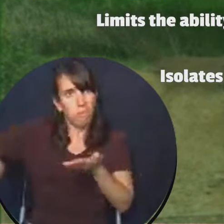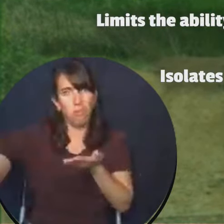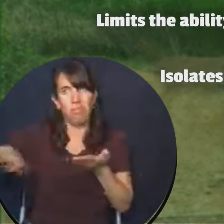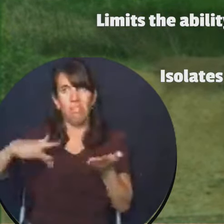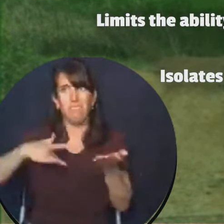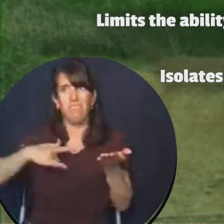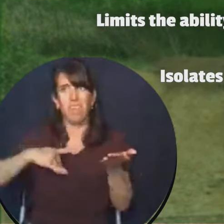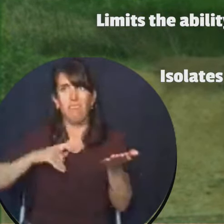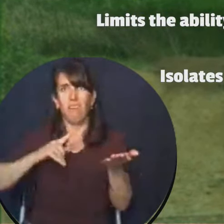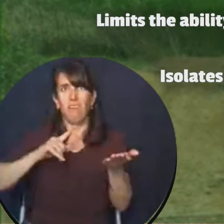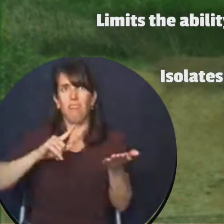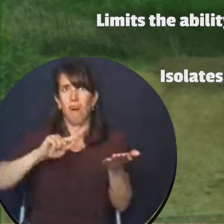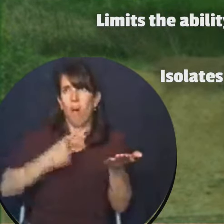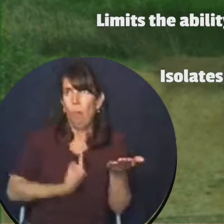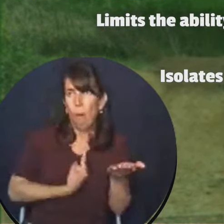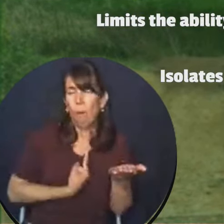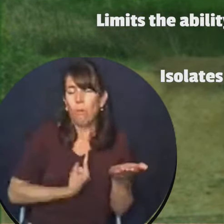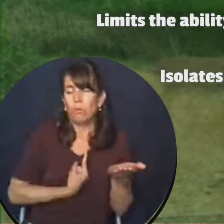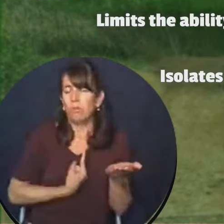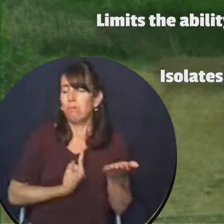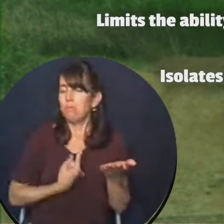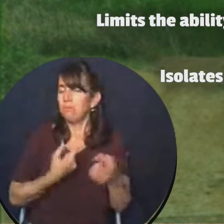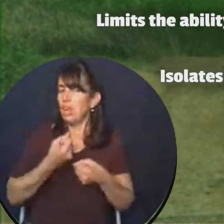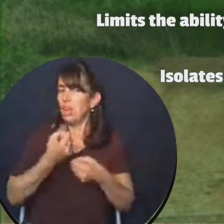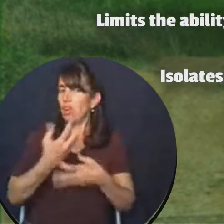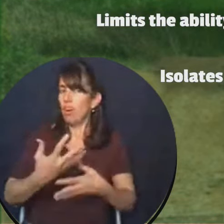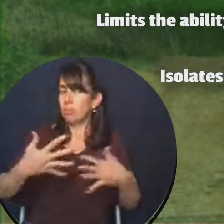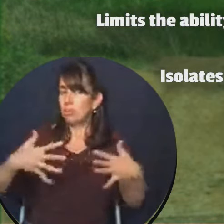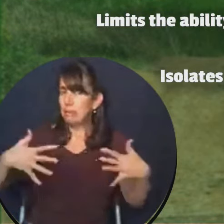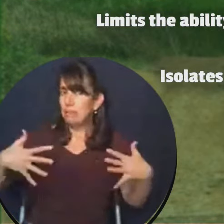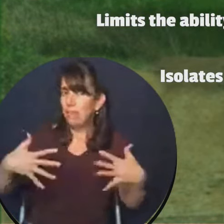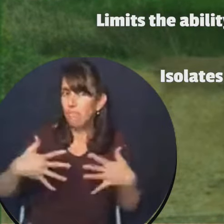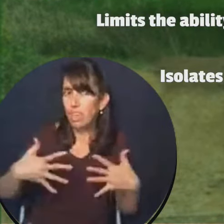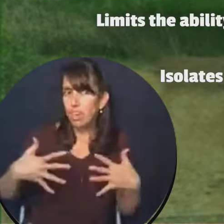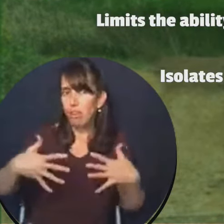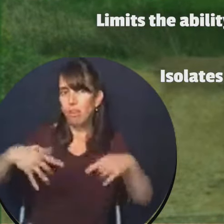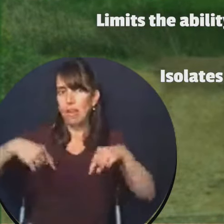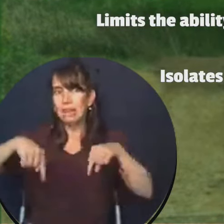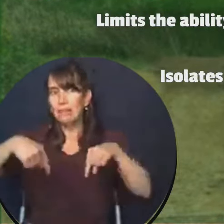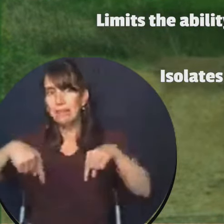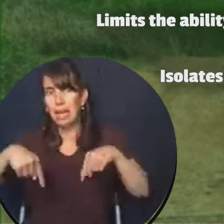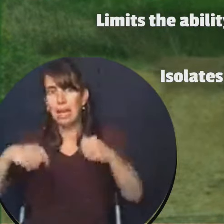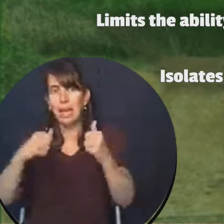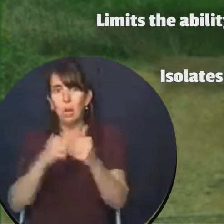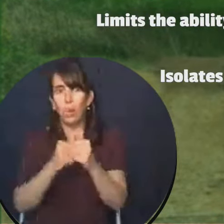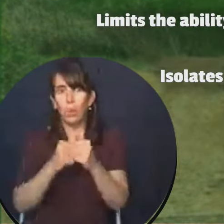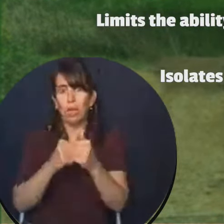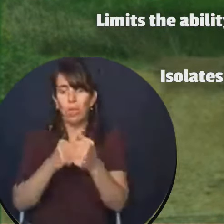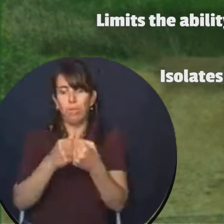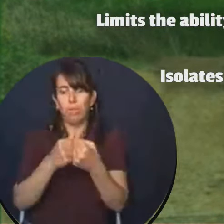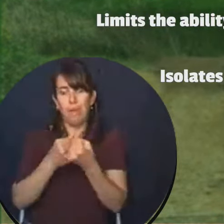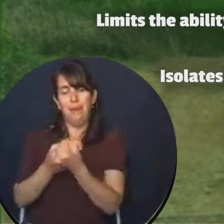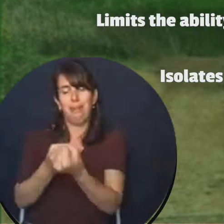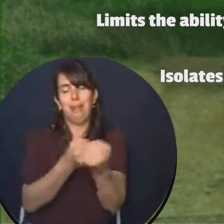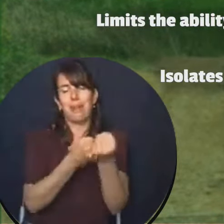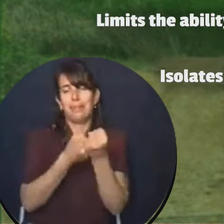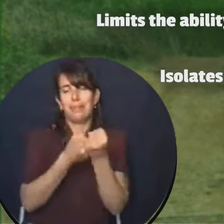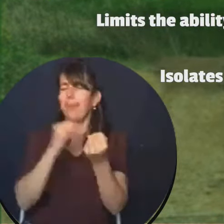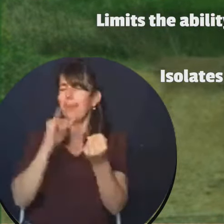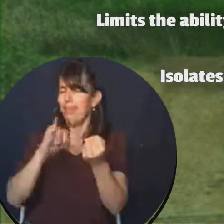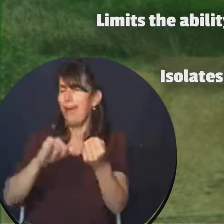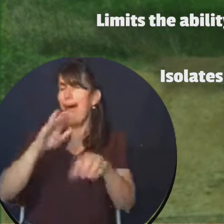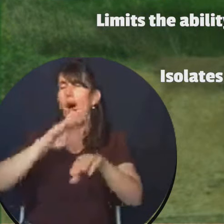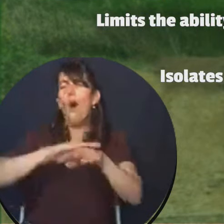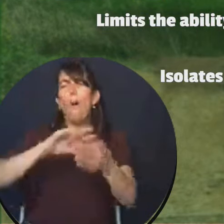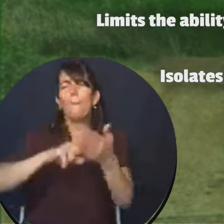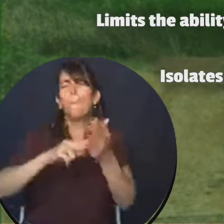it instills fear and anxiety in activists, comrades, and allies, which is intentional. This isn't accidental. It's an